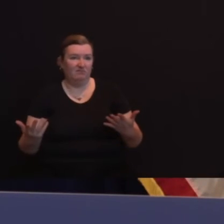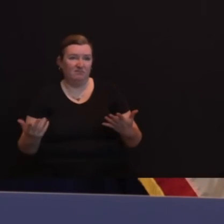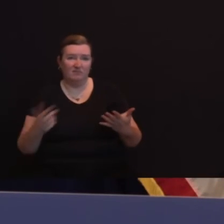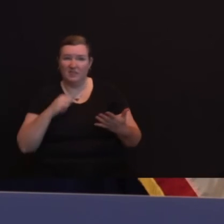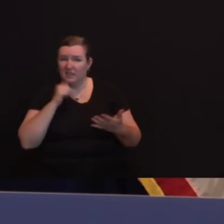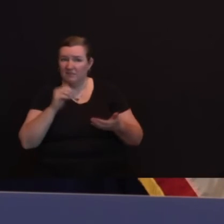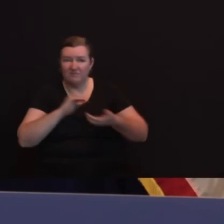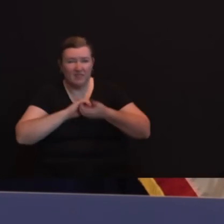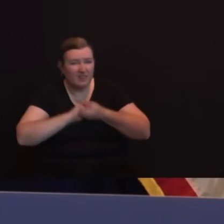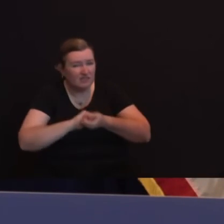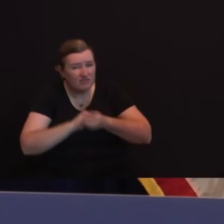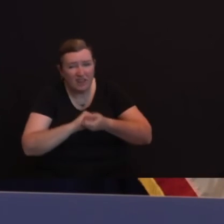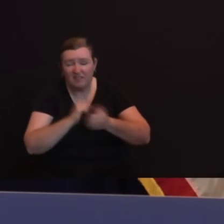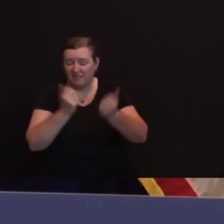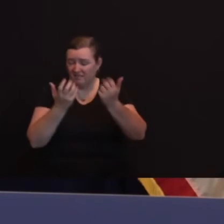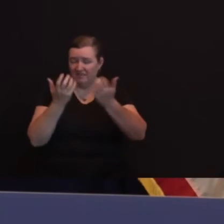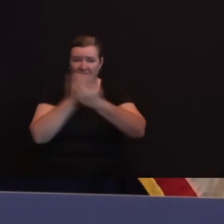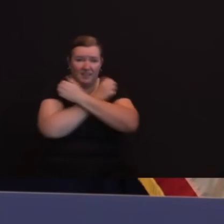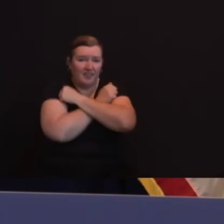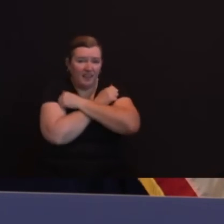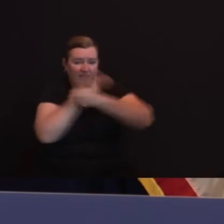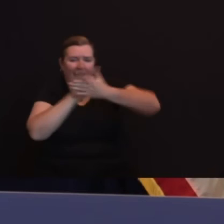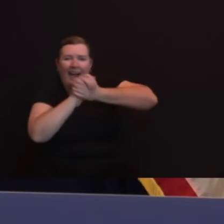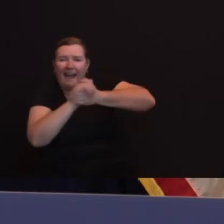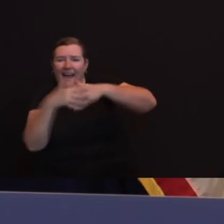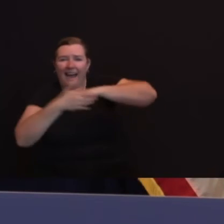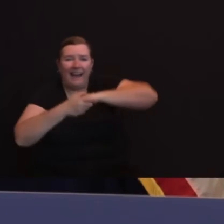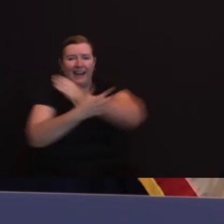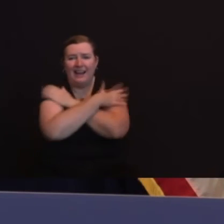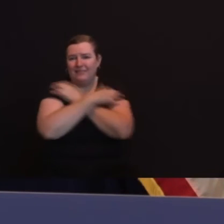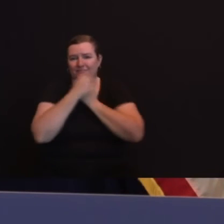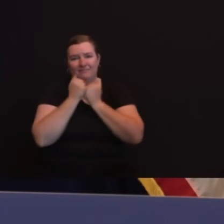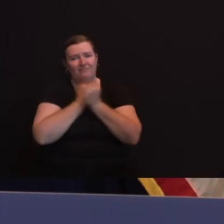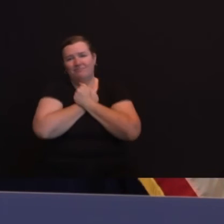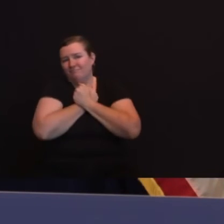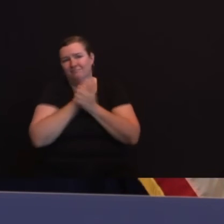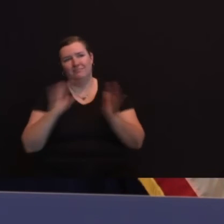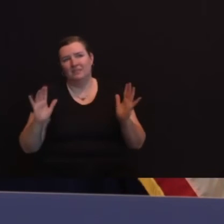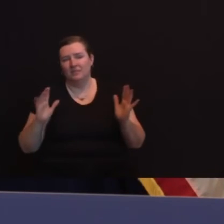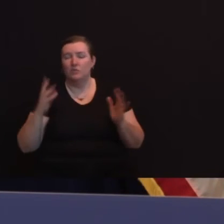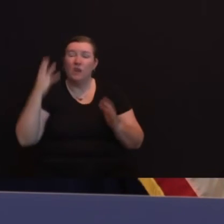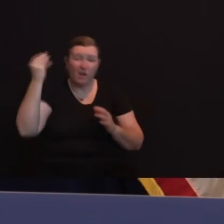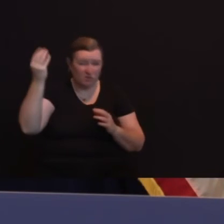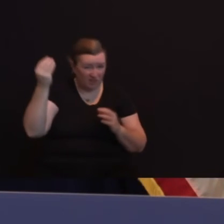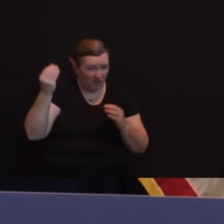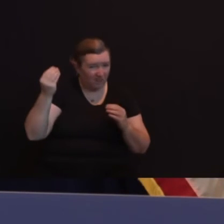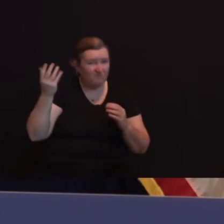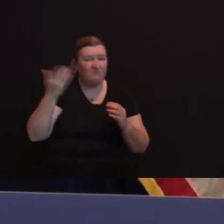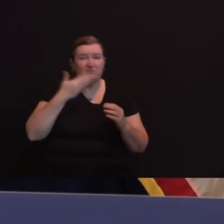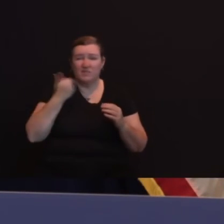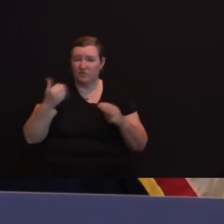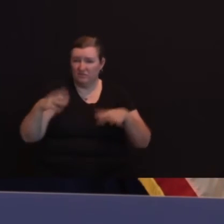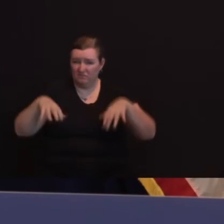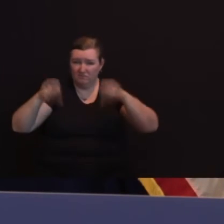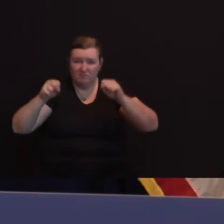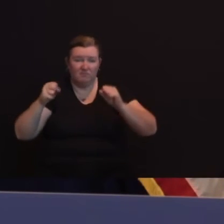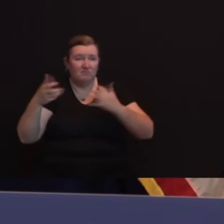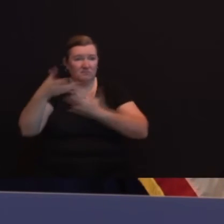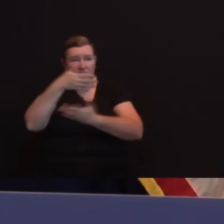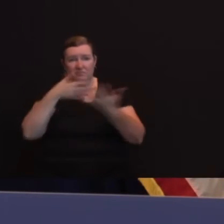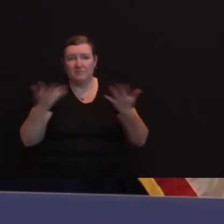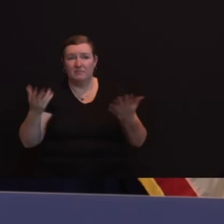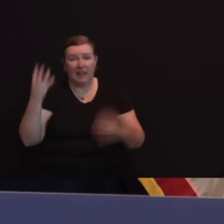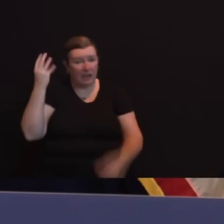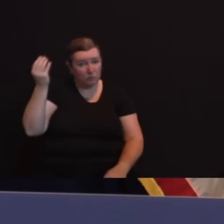household. The best option is to host outdoors rather than indoors as much as possible, but even outdoors